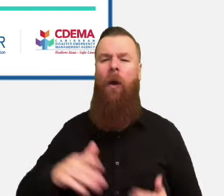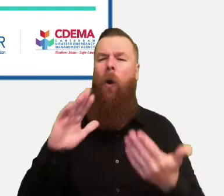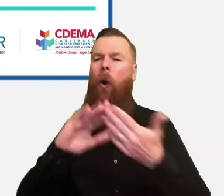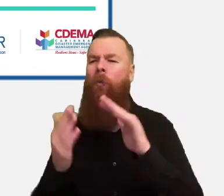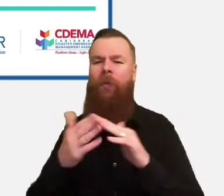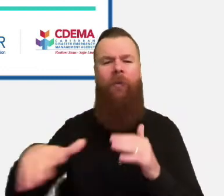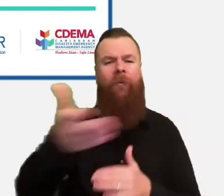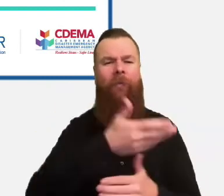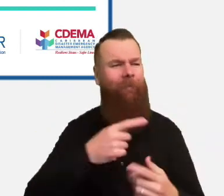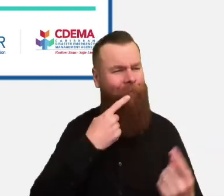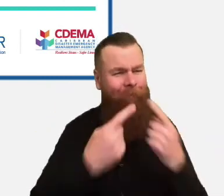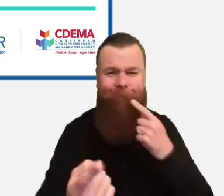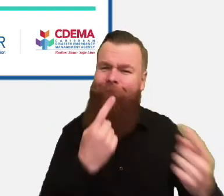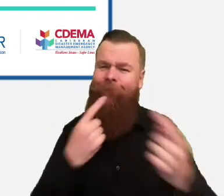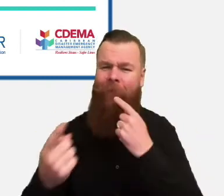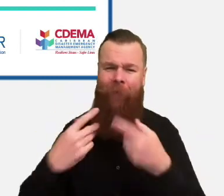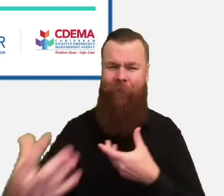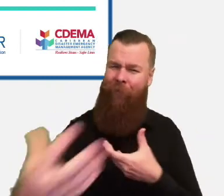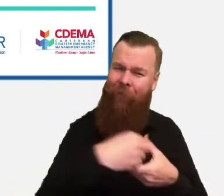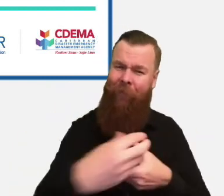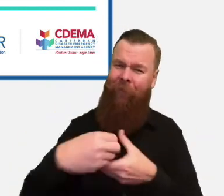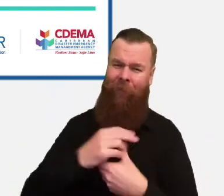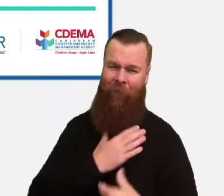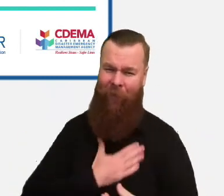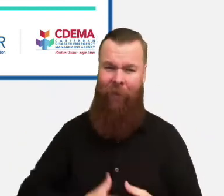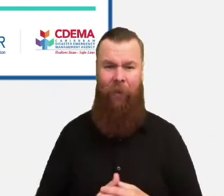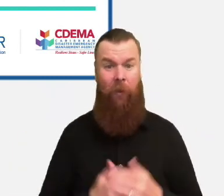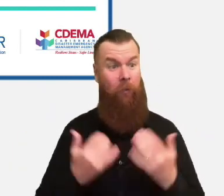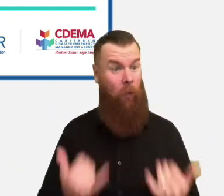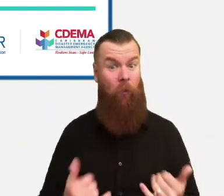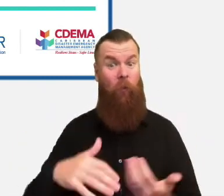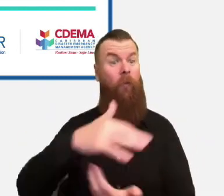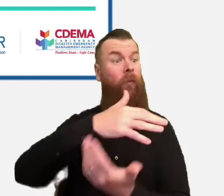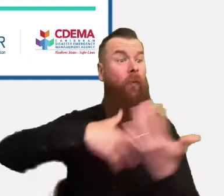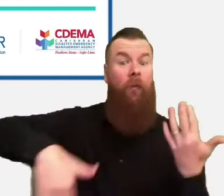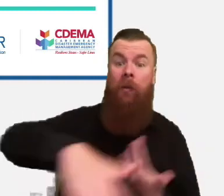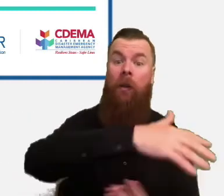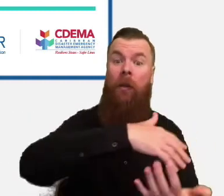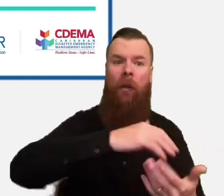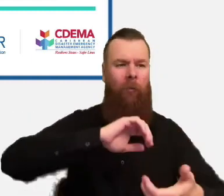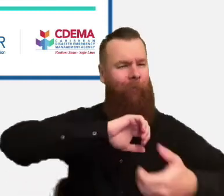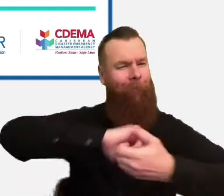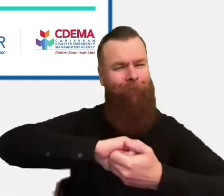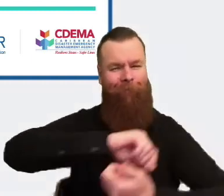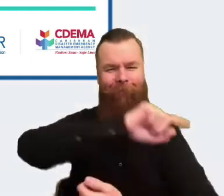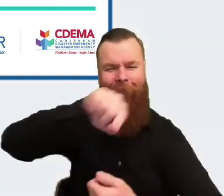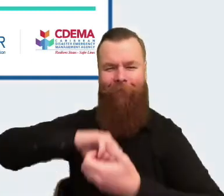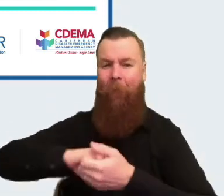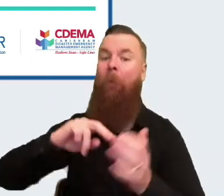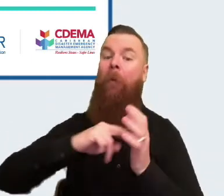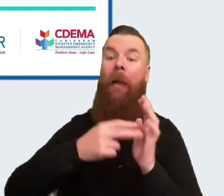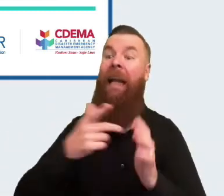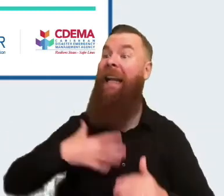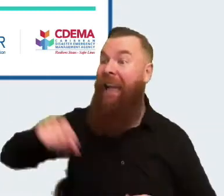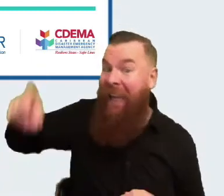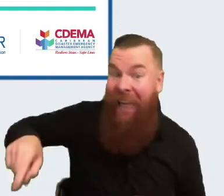This socially engaged is about demand side response. How do we engage the